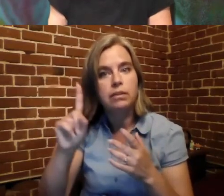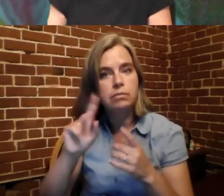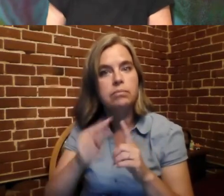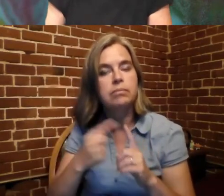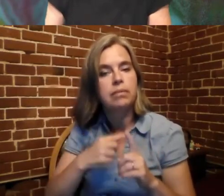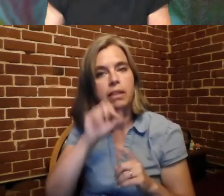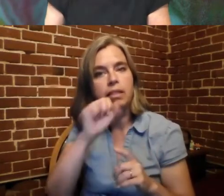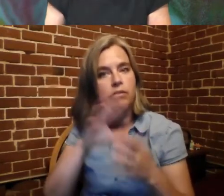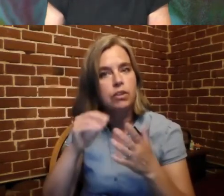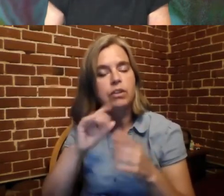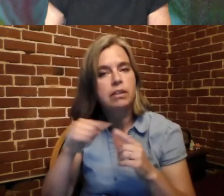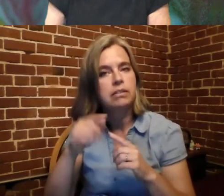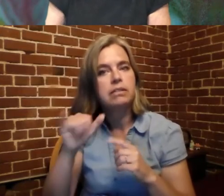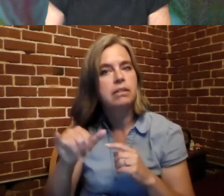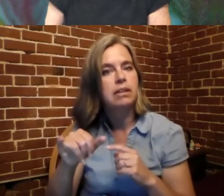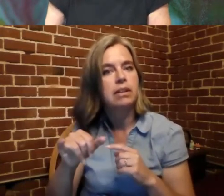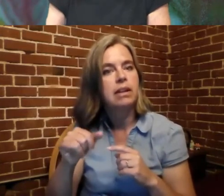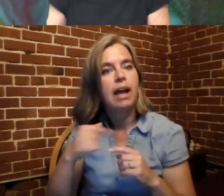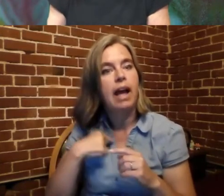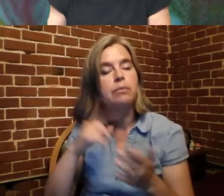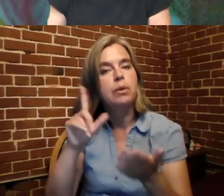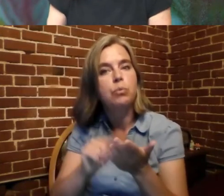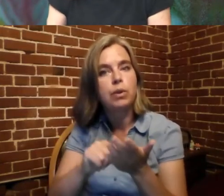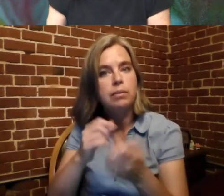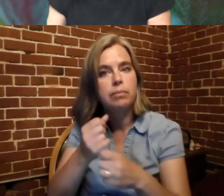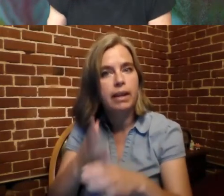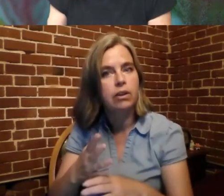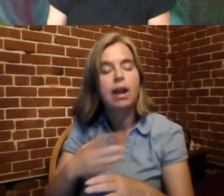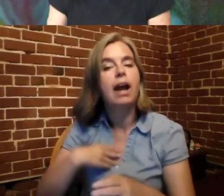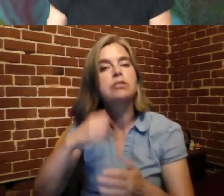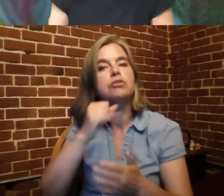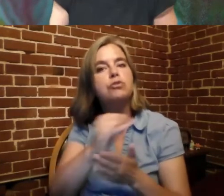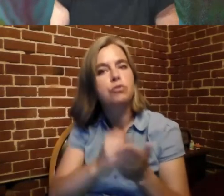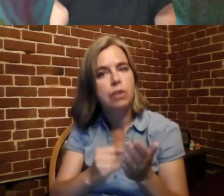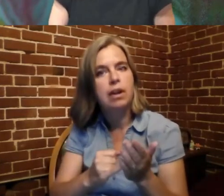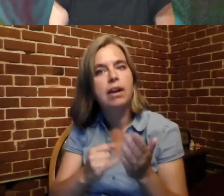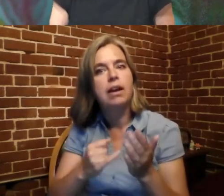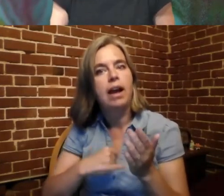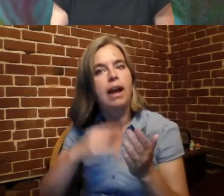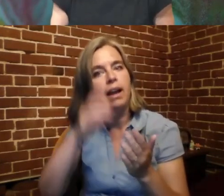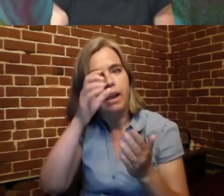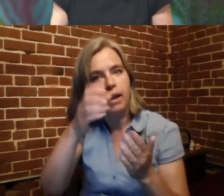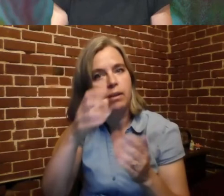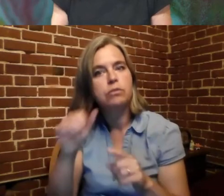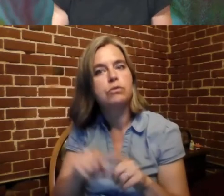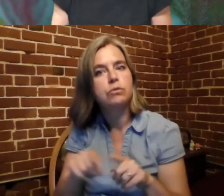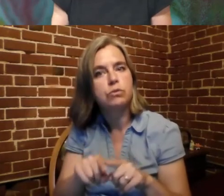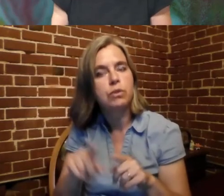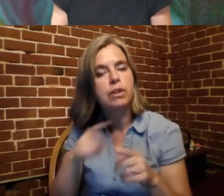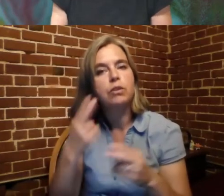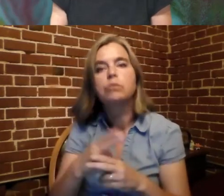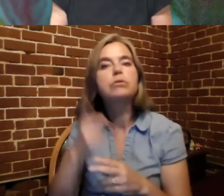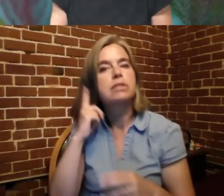technically I'm a printmaker and I draw and I also animate and I've used sound, but the past several years, I really